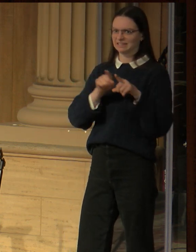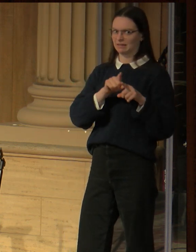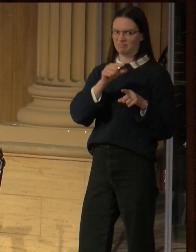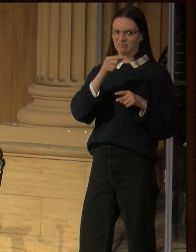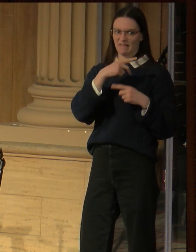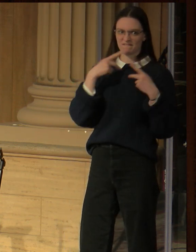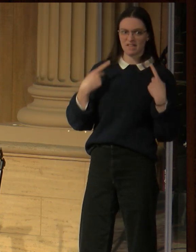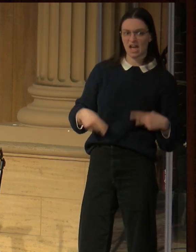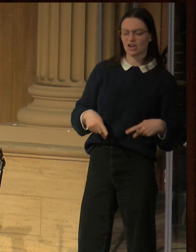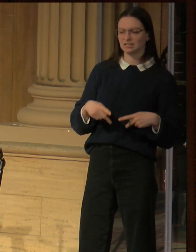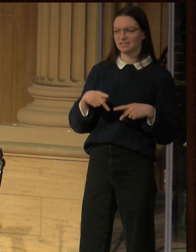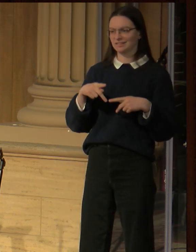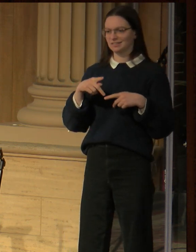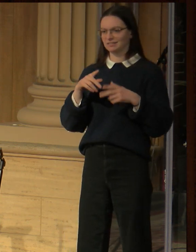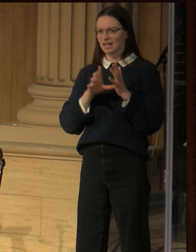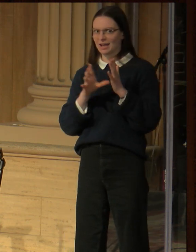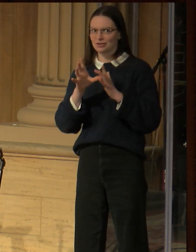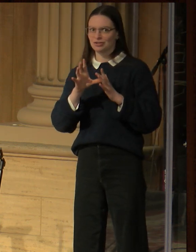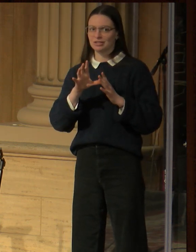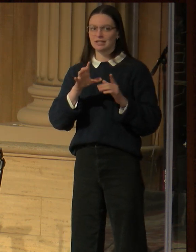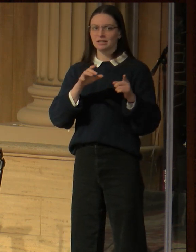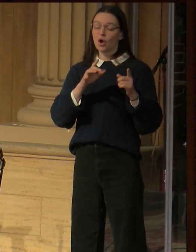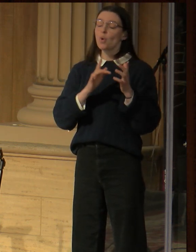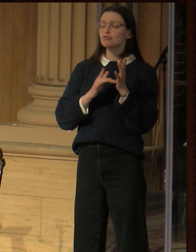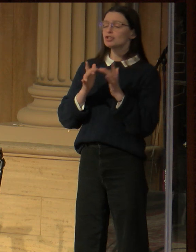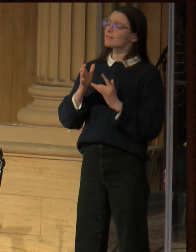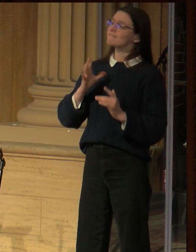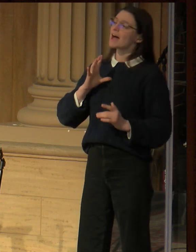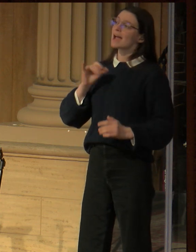Jesus if he gives us a sign.